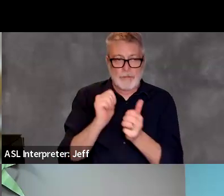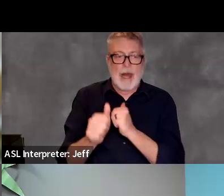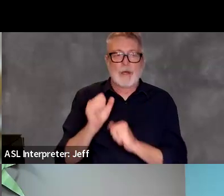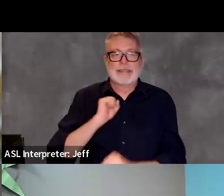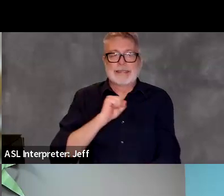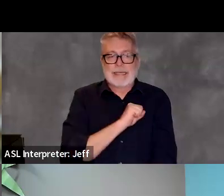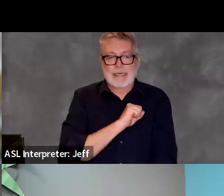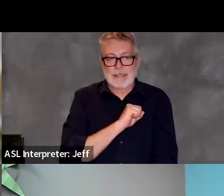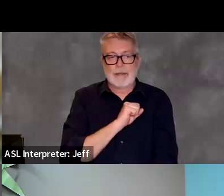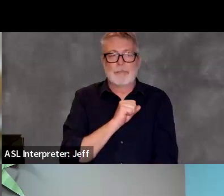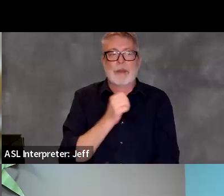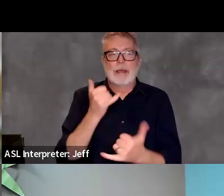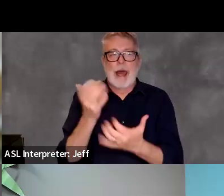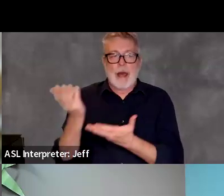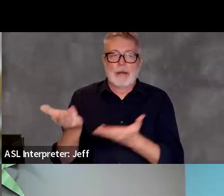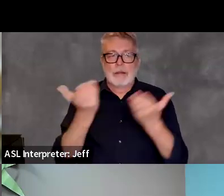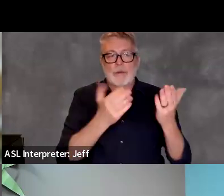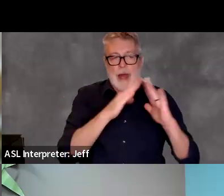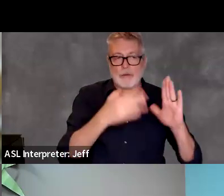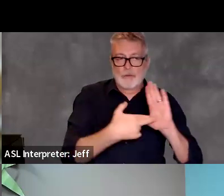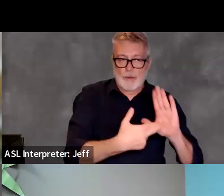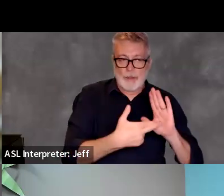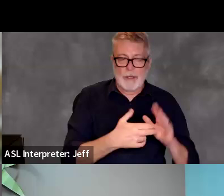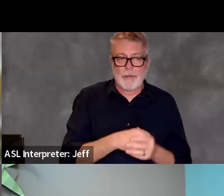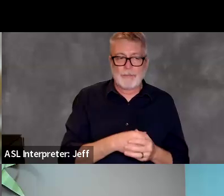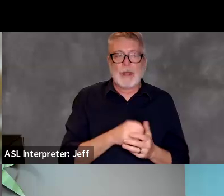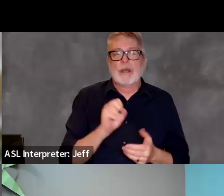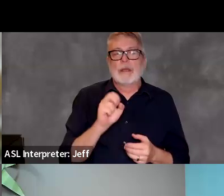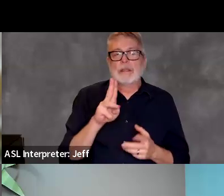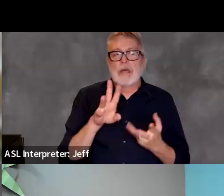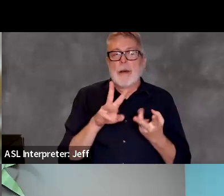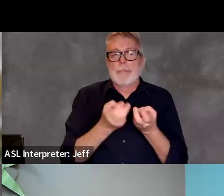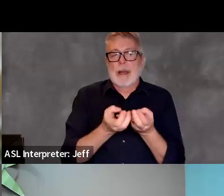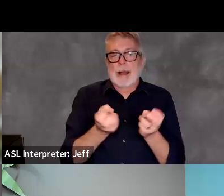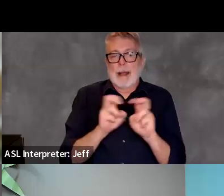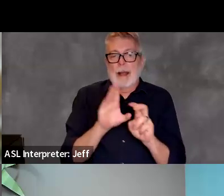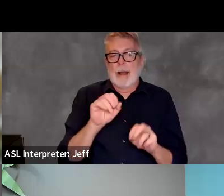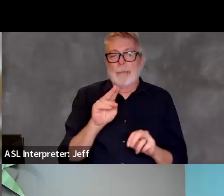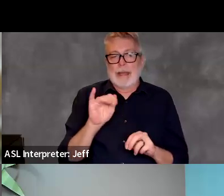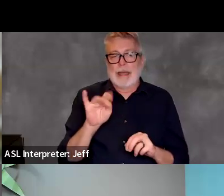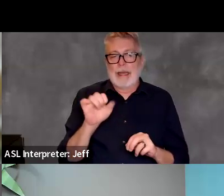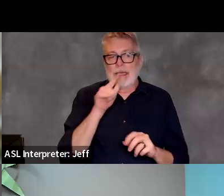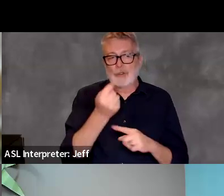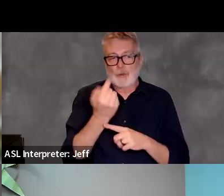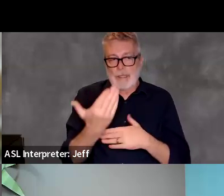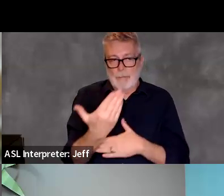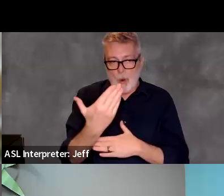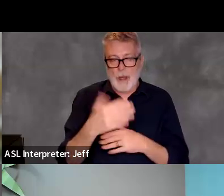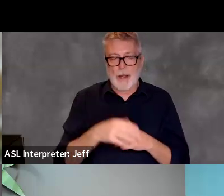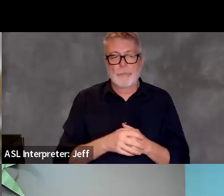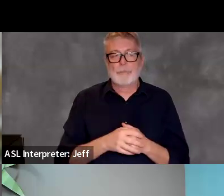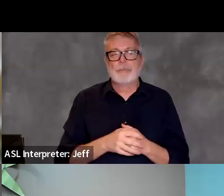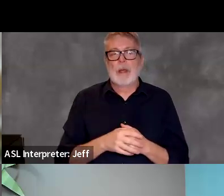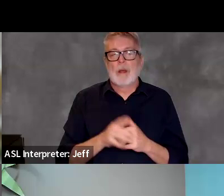Senate and is now in the House. And as Amy said, the subcommittee is Tuesday morning. And we're